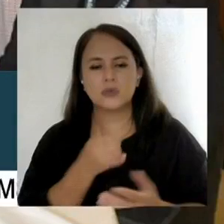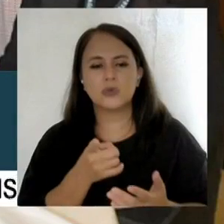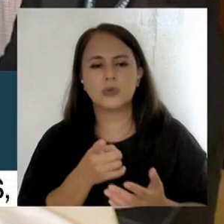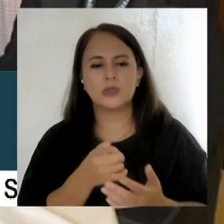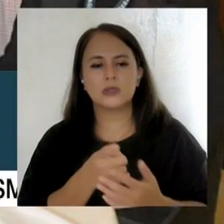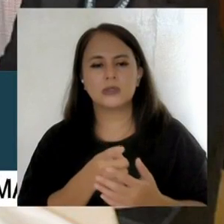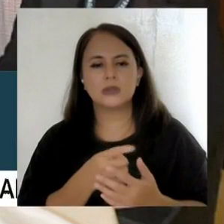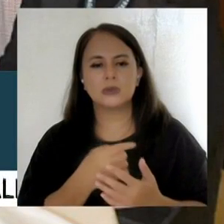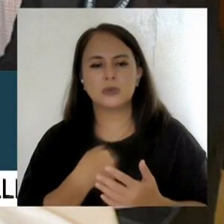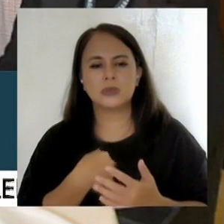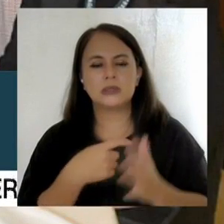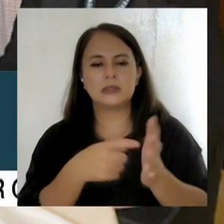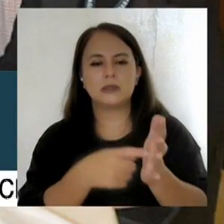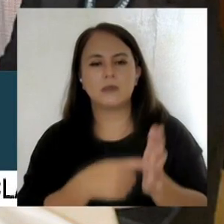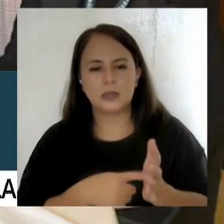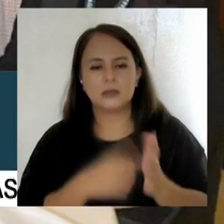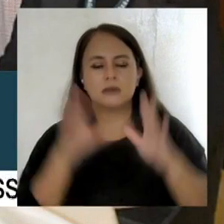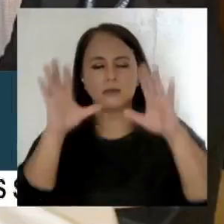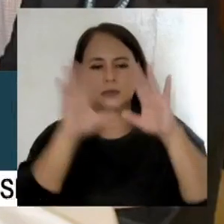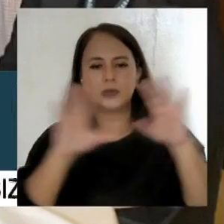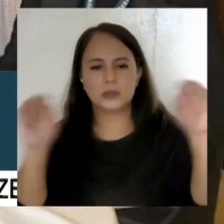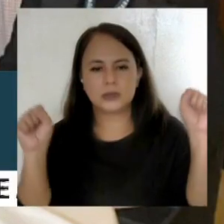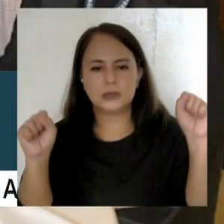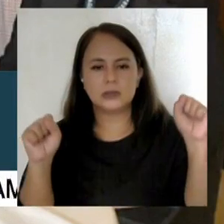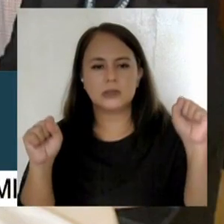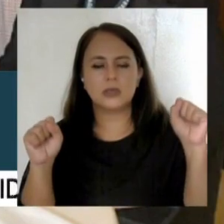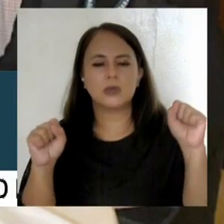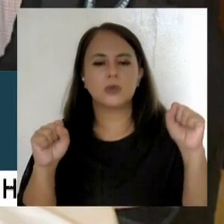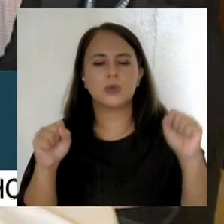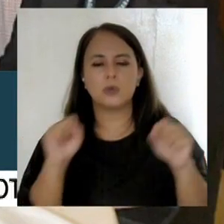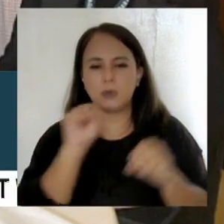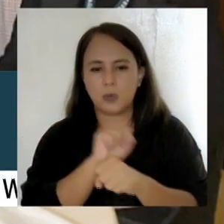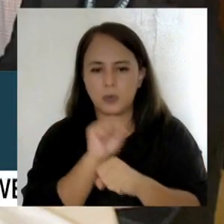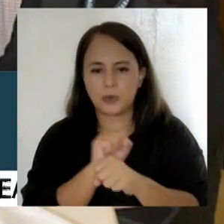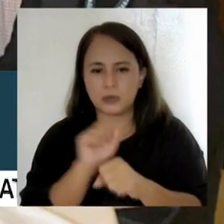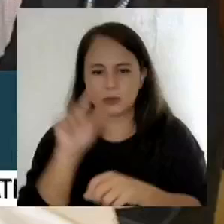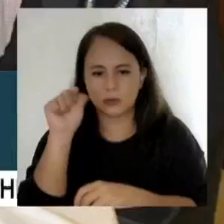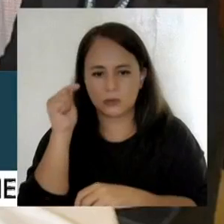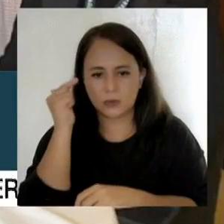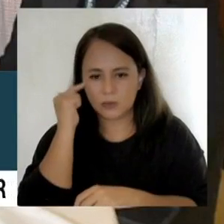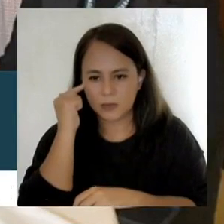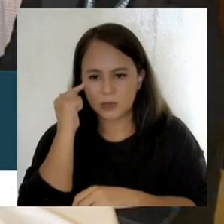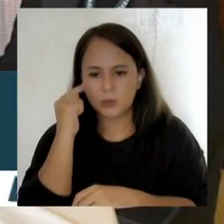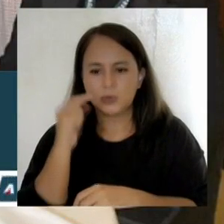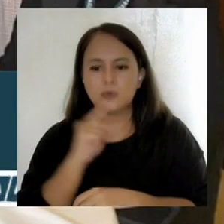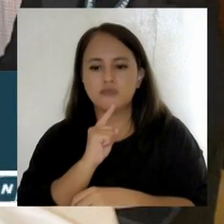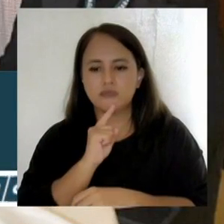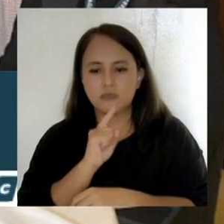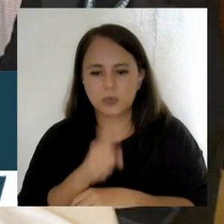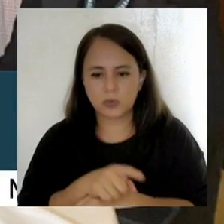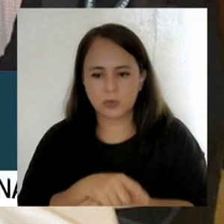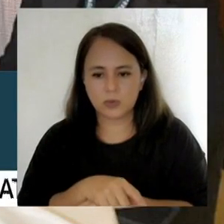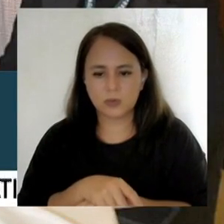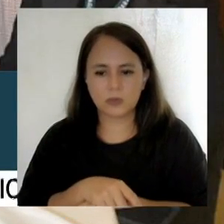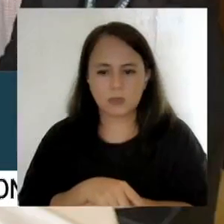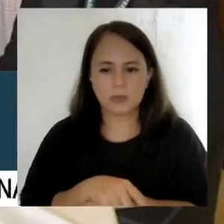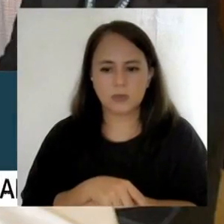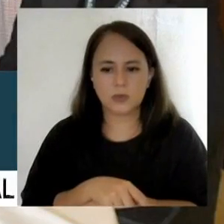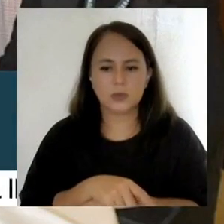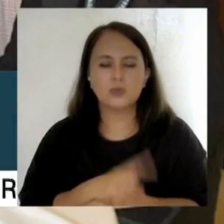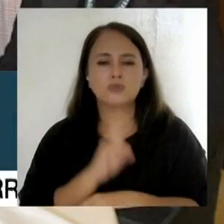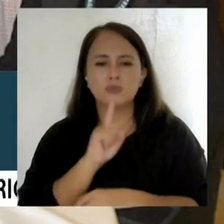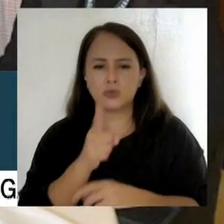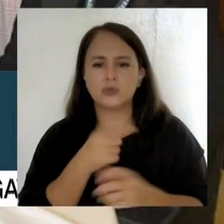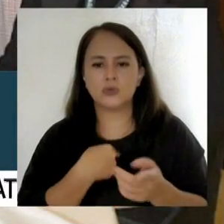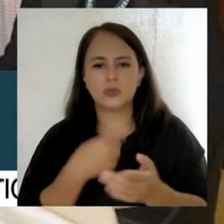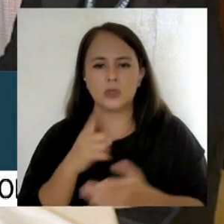dinidemand talaga ng ating president na yung mga workers ng government will really be true to their oath